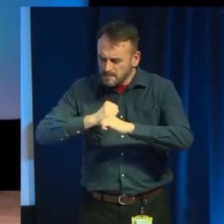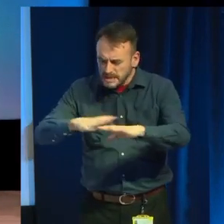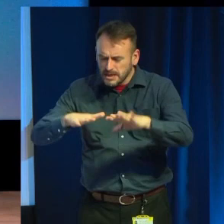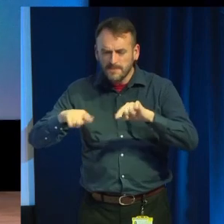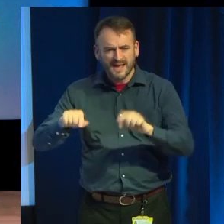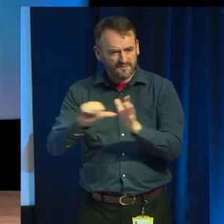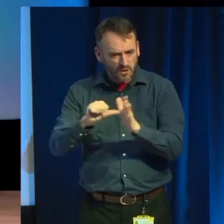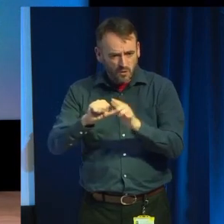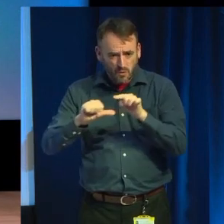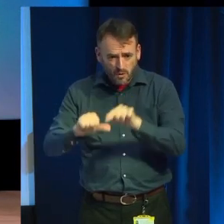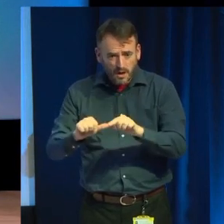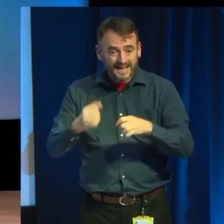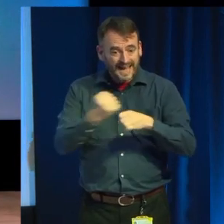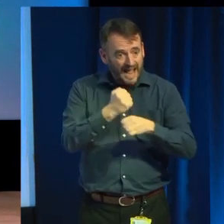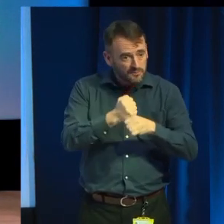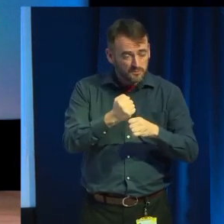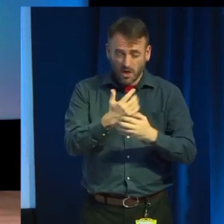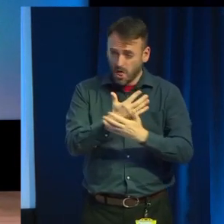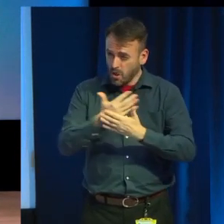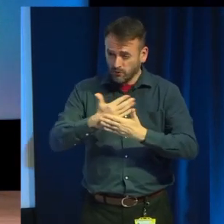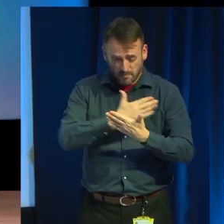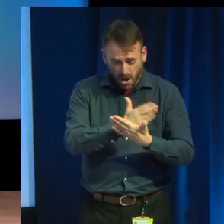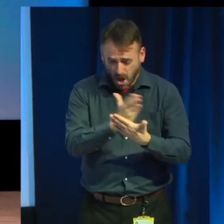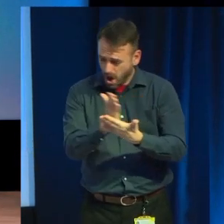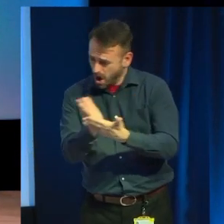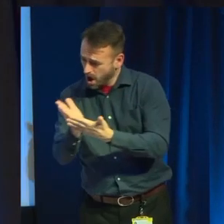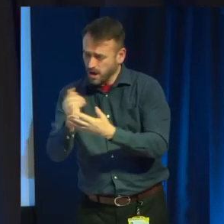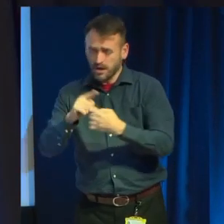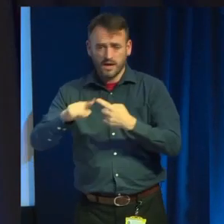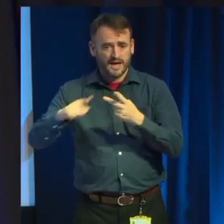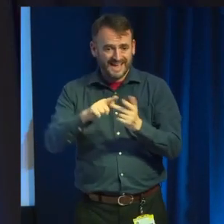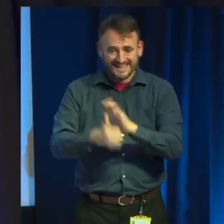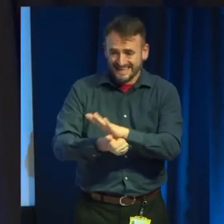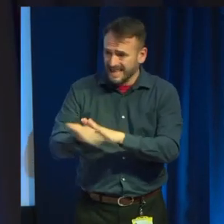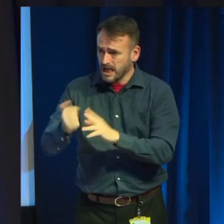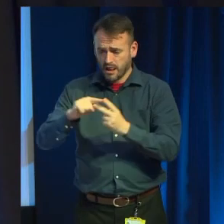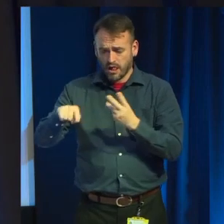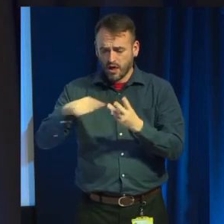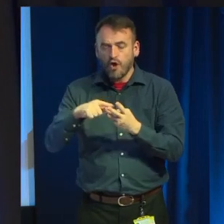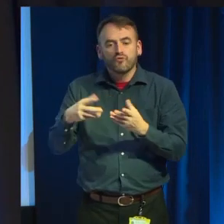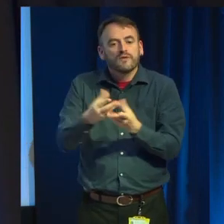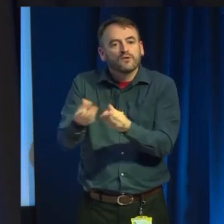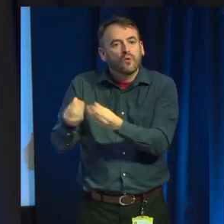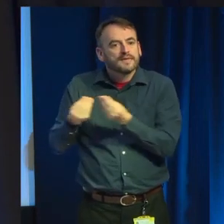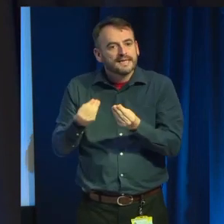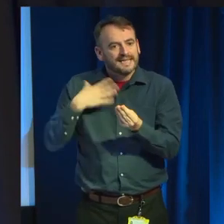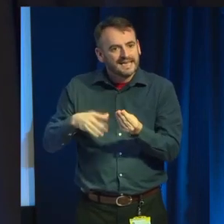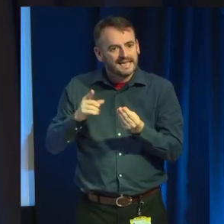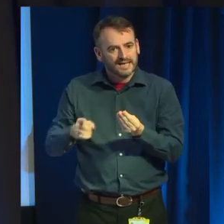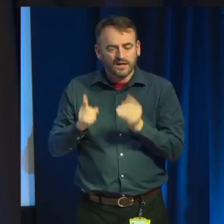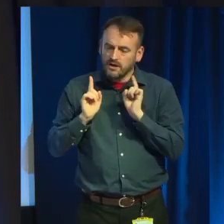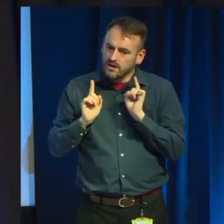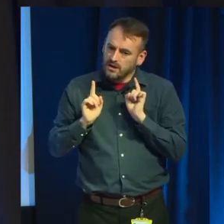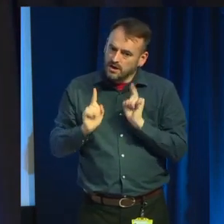parts and require a lot of skill and resource, but that's not everything. It's definitely not all you need to do to make a powerful